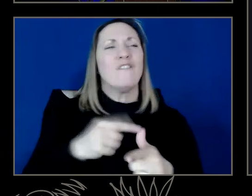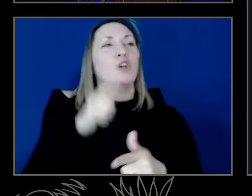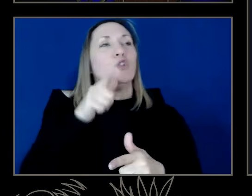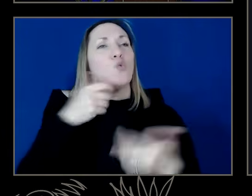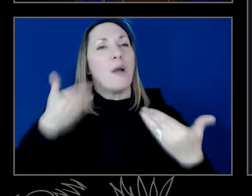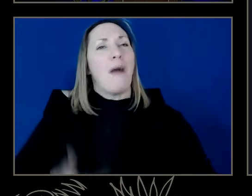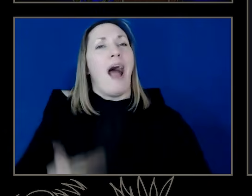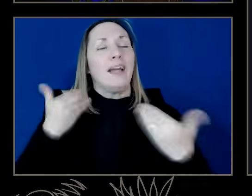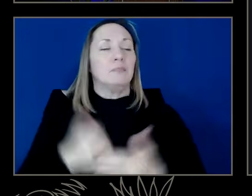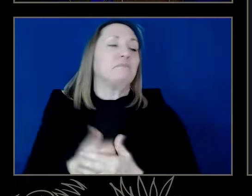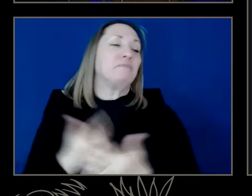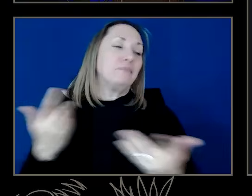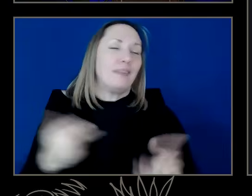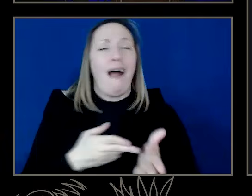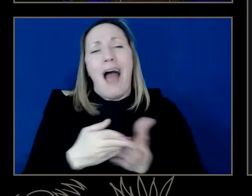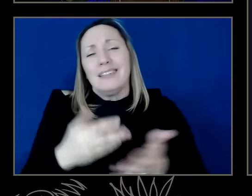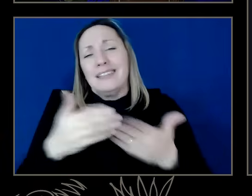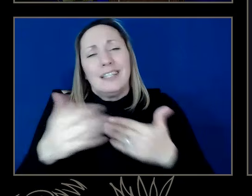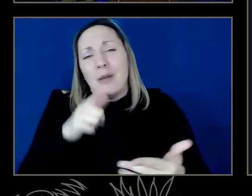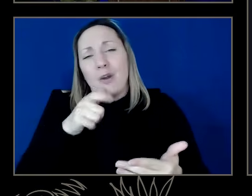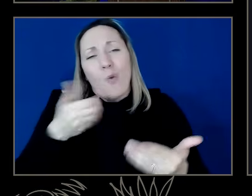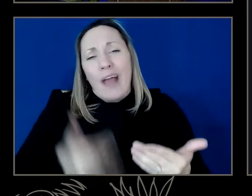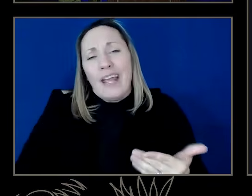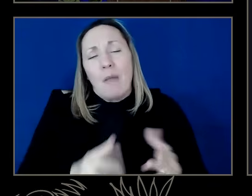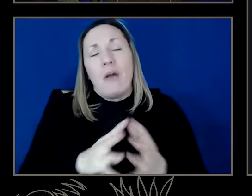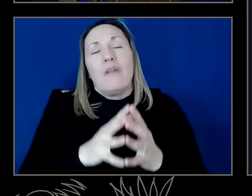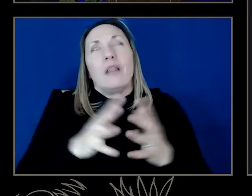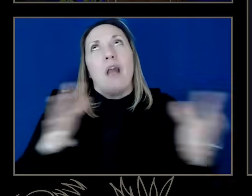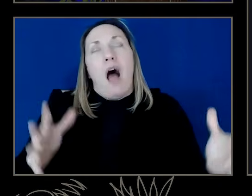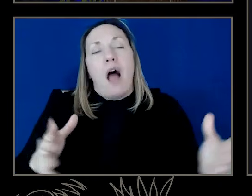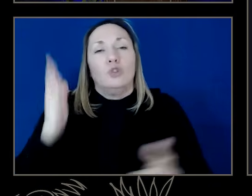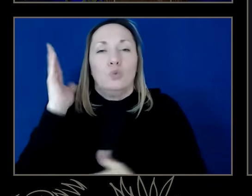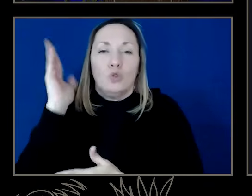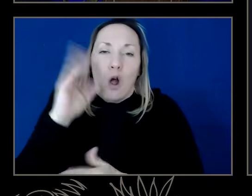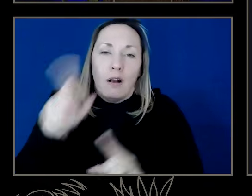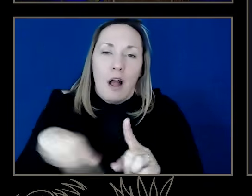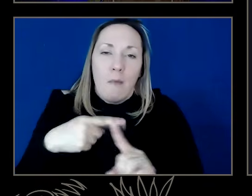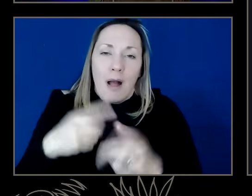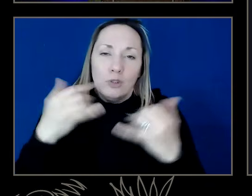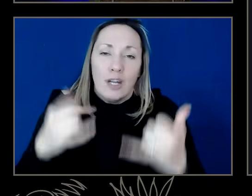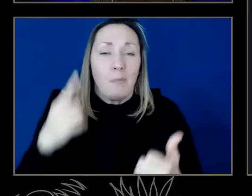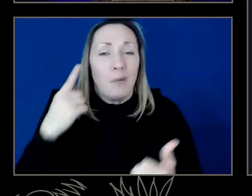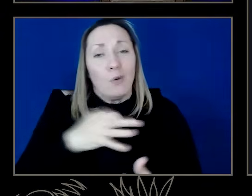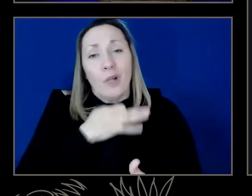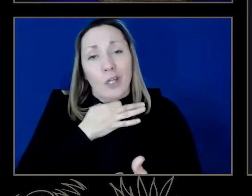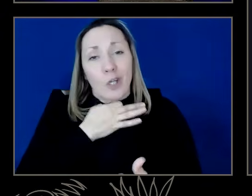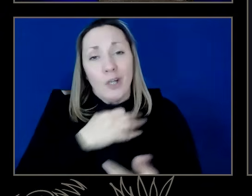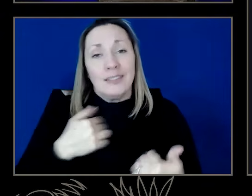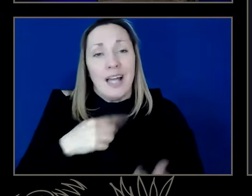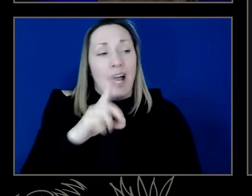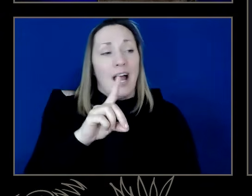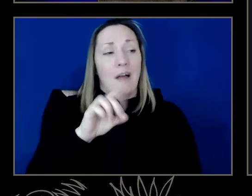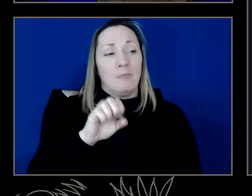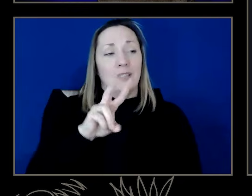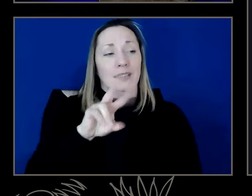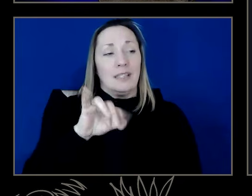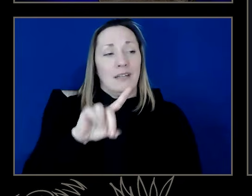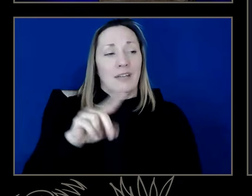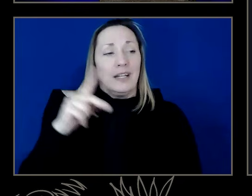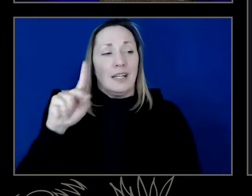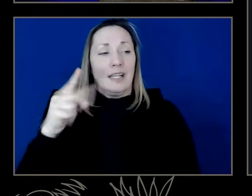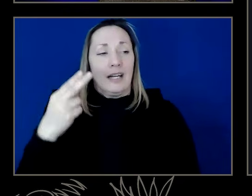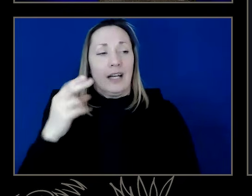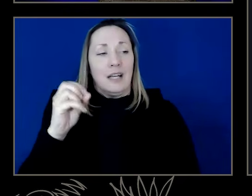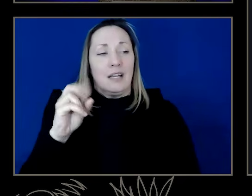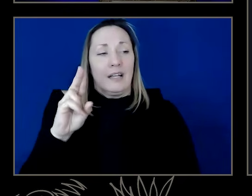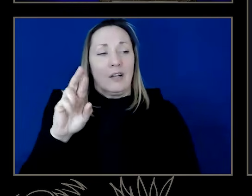I? It honestly doesn't matter. We have a lot to talk about today. But if you really want to know, I'm David Khourshid, David K. Piano, pretty much